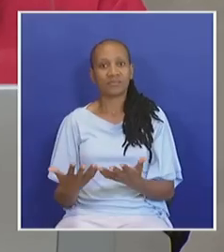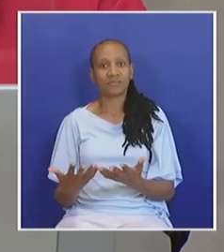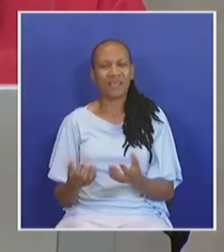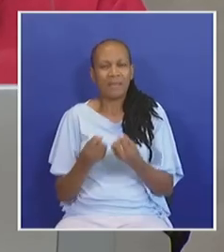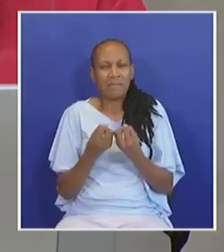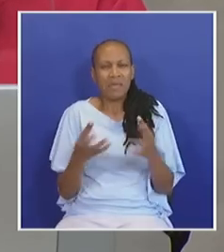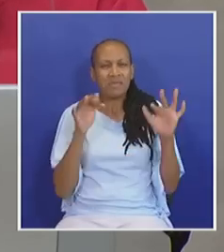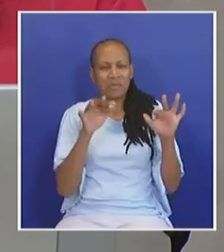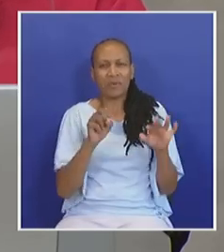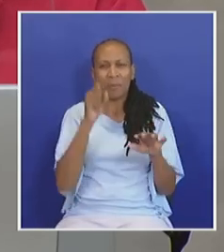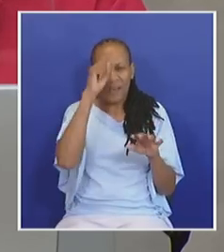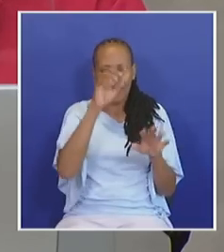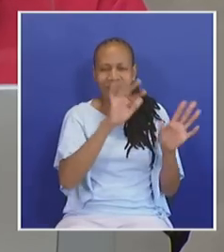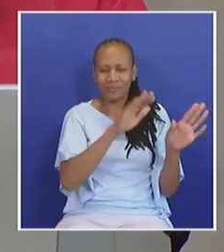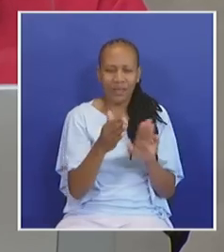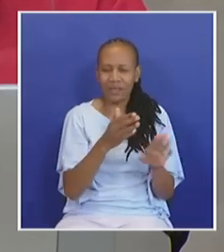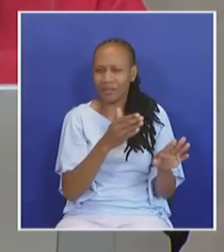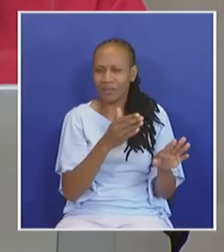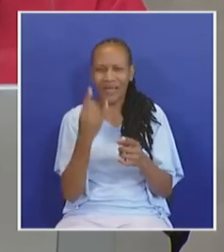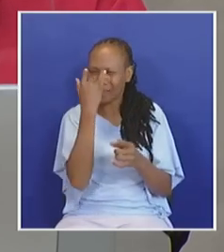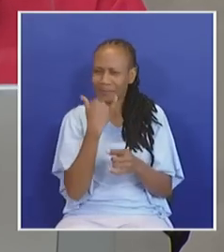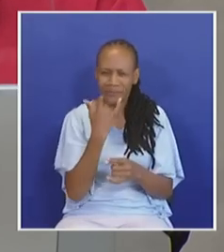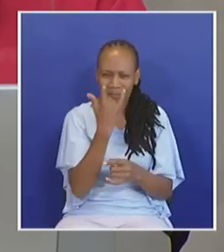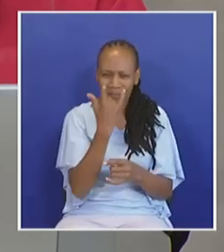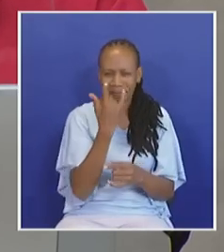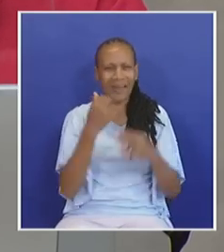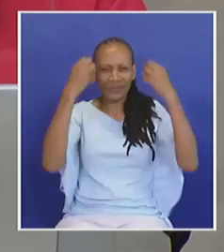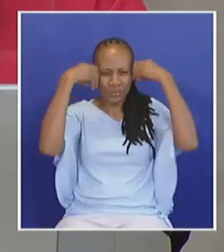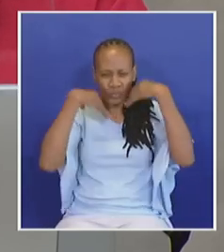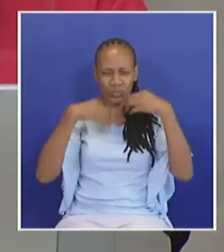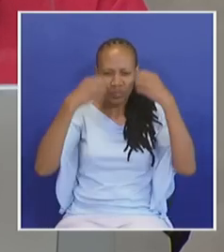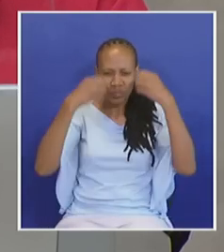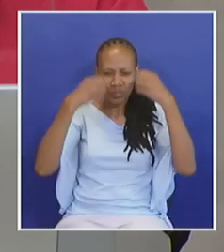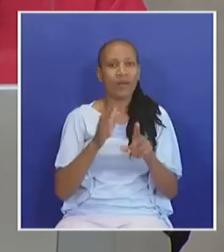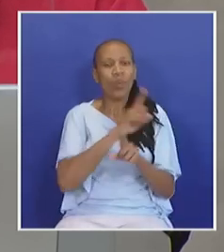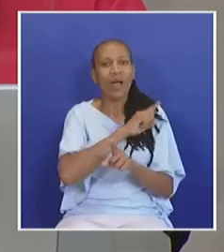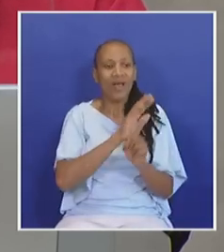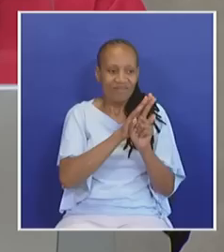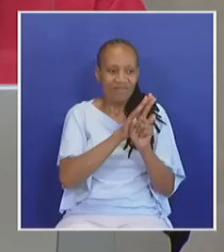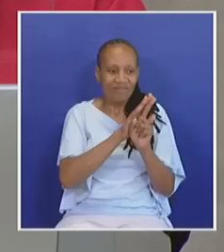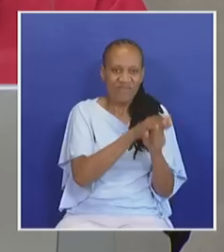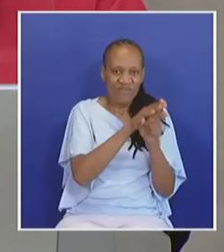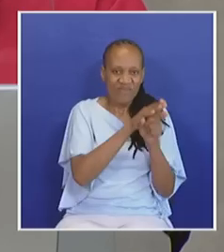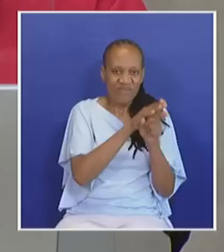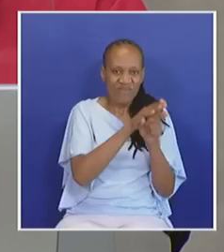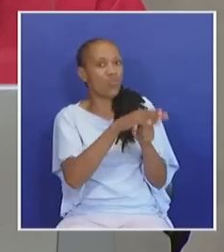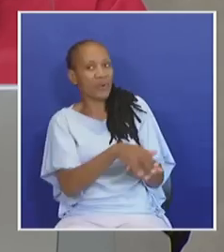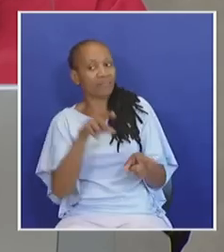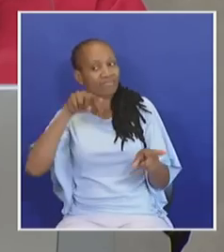people's blood, sweat, and tears shed forcefully by a predatory, evil white regime